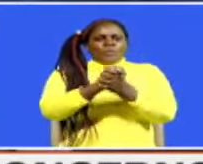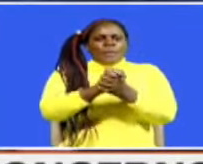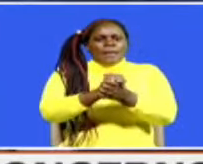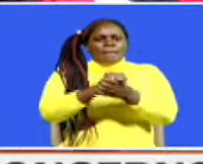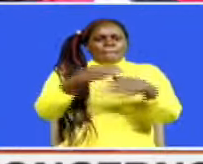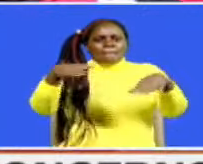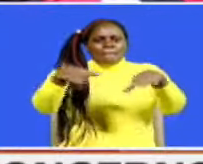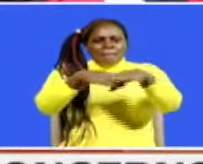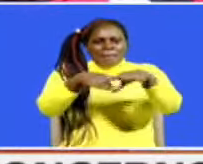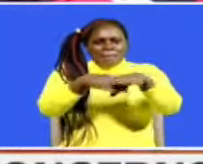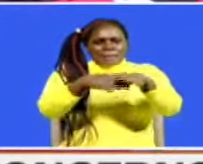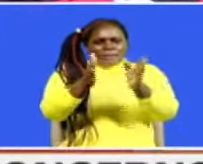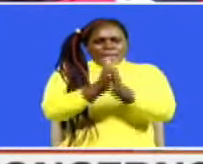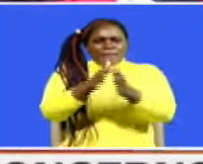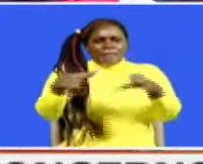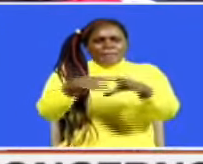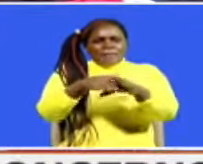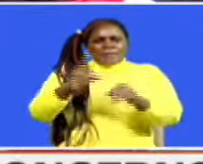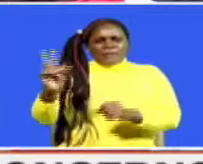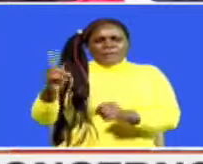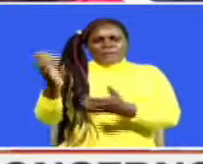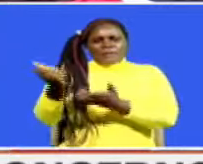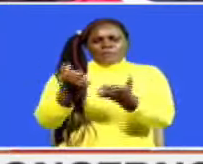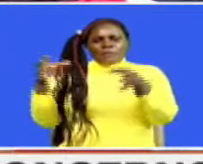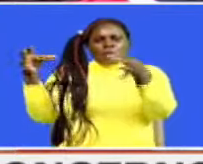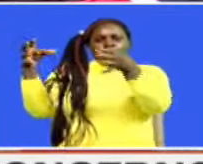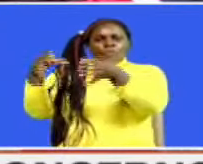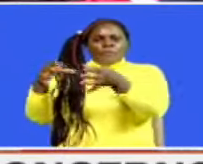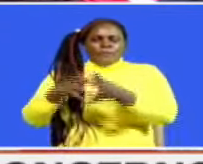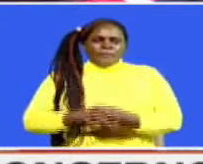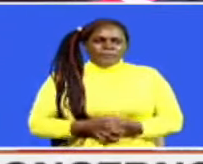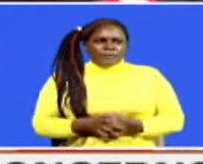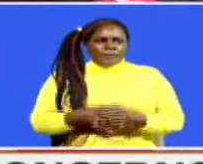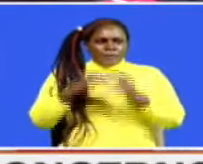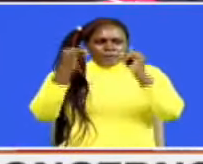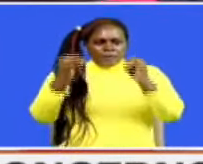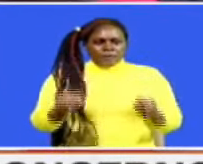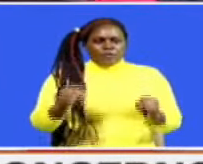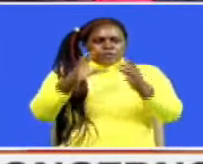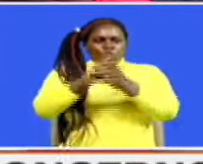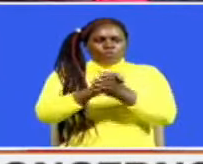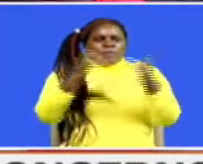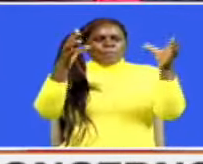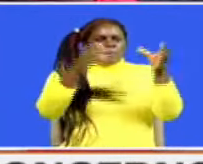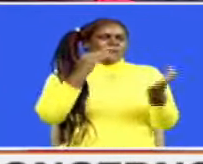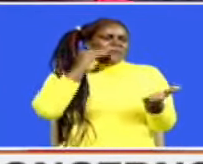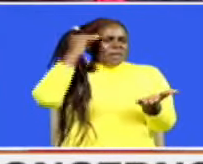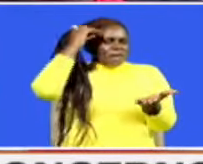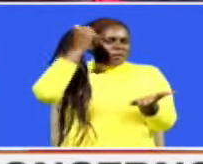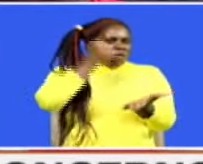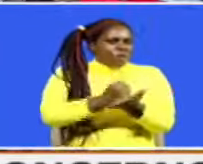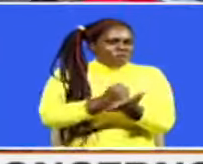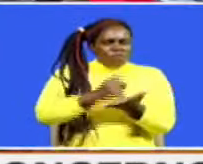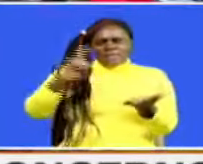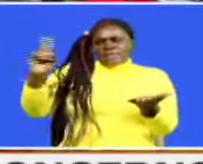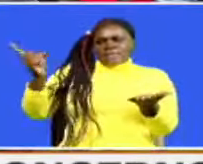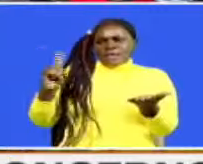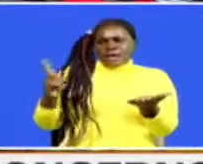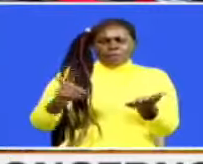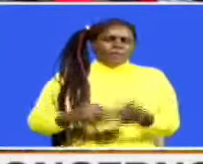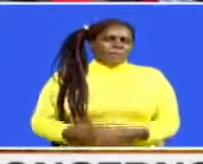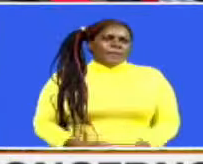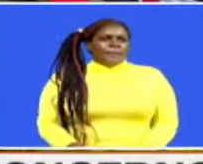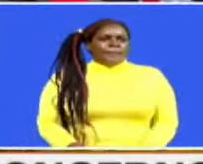Party members and members of the Nairobi business community at the new Jubilee Party headquarters in Nairobi.